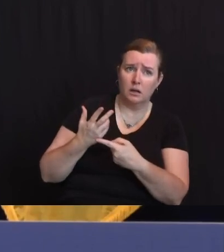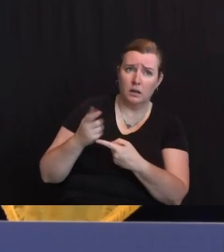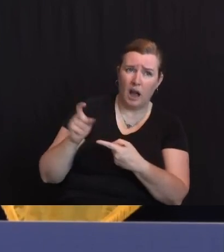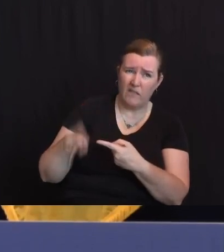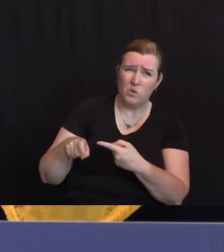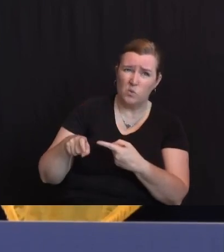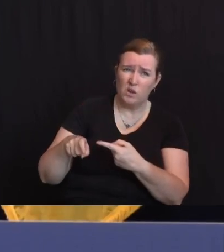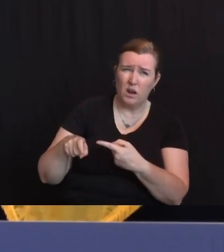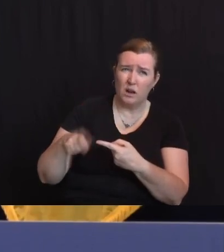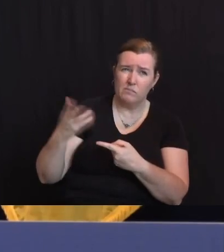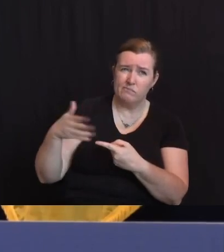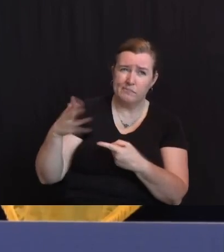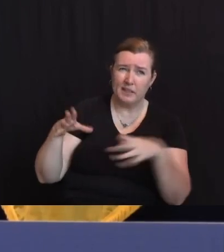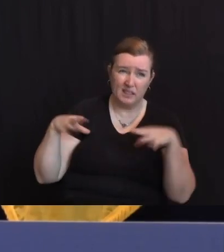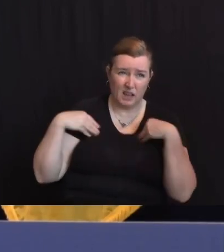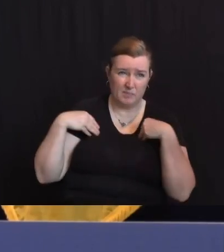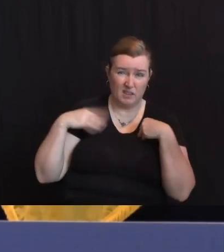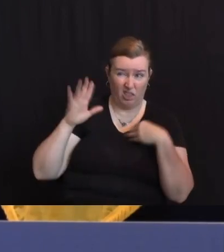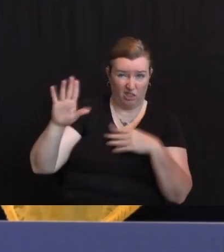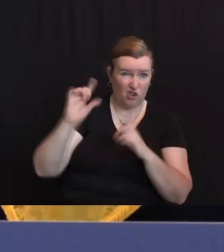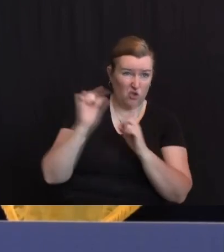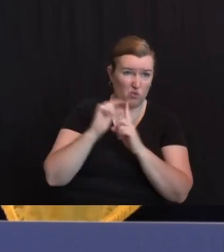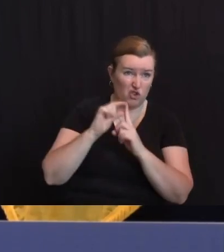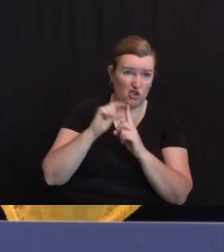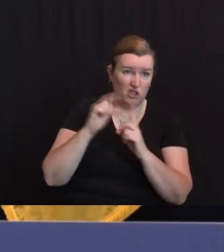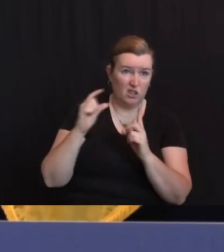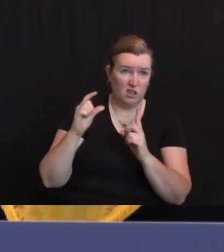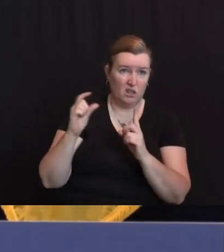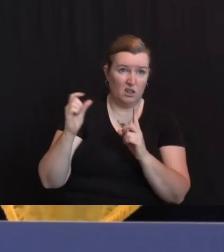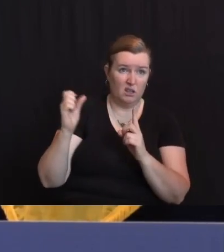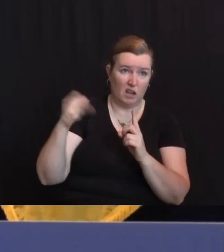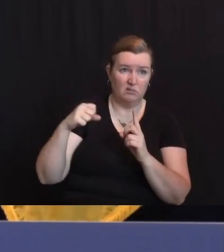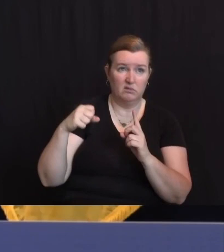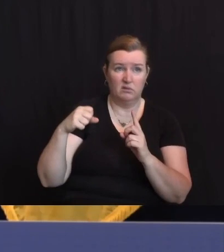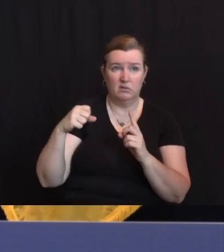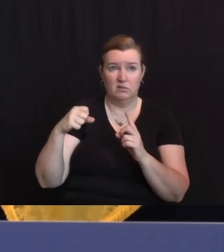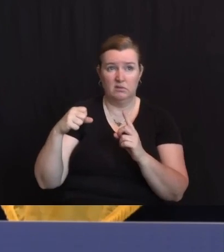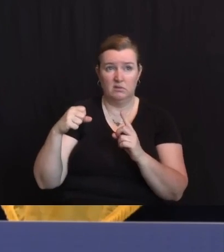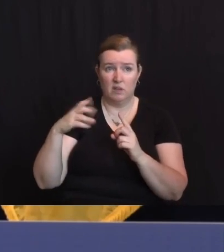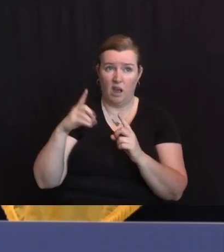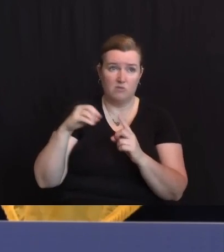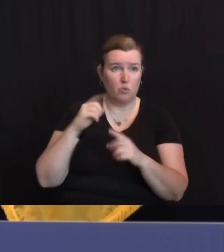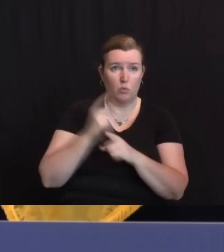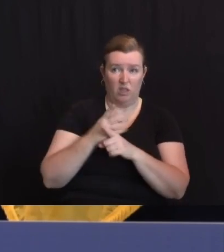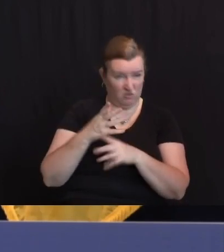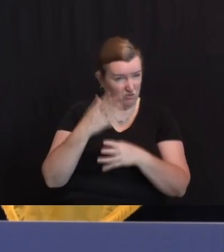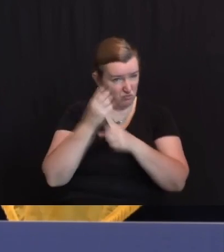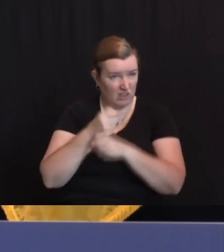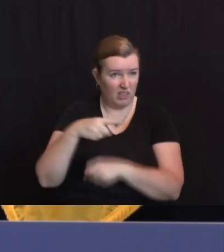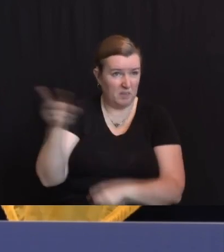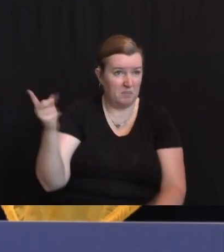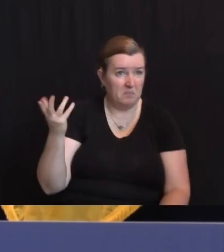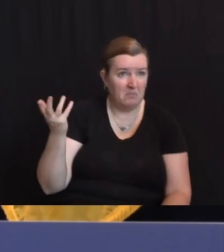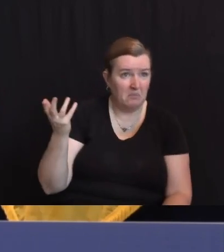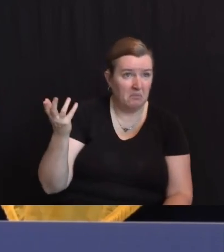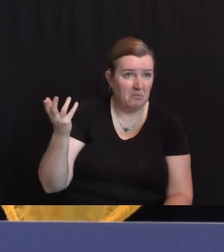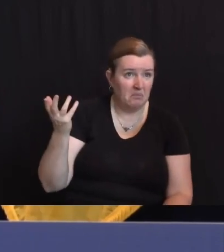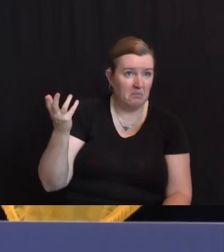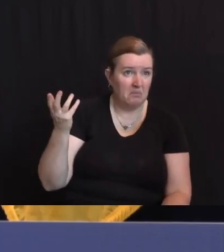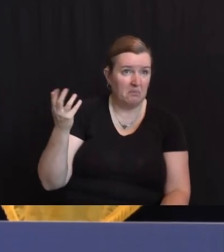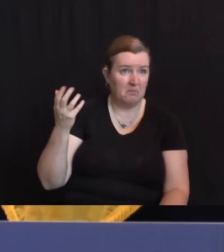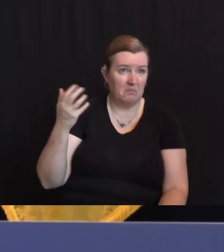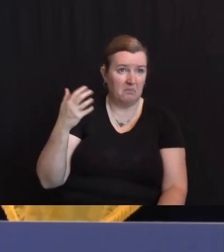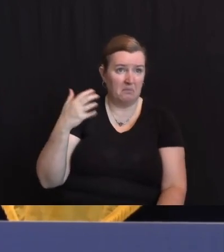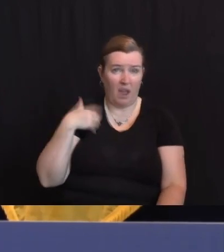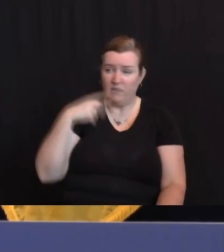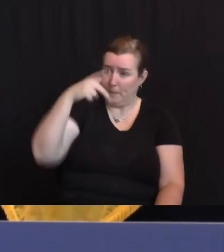of hundreds of different facilities across the state that they're doing the right thing, putting together plans, putting together PPE? For you,